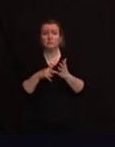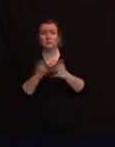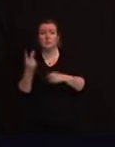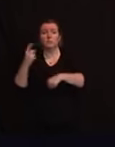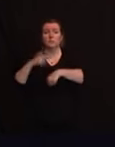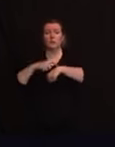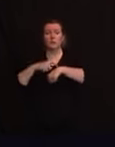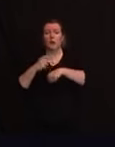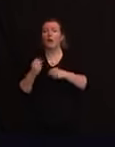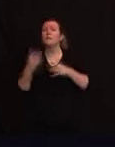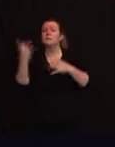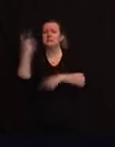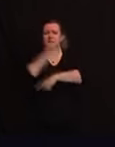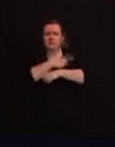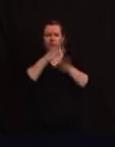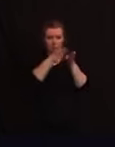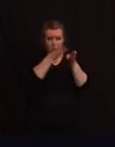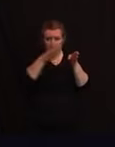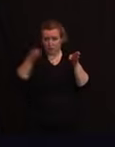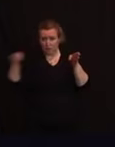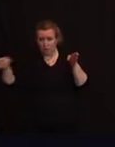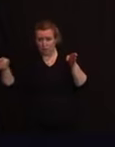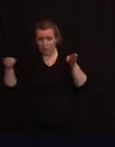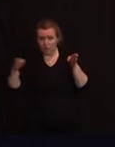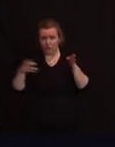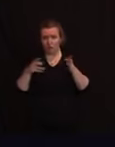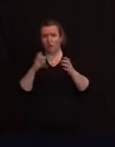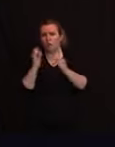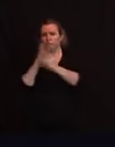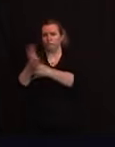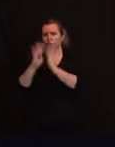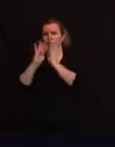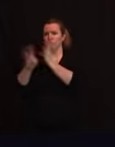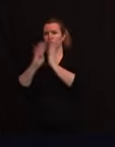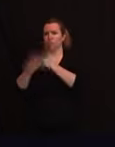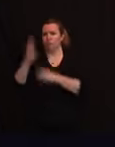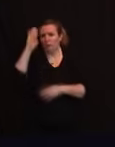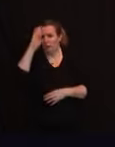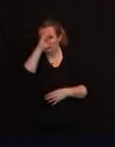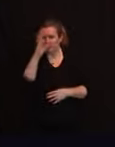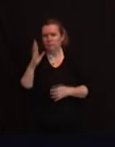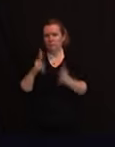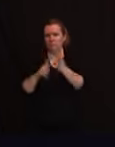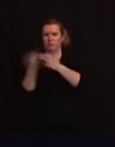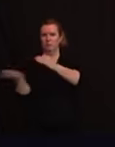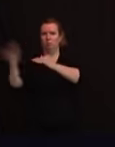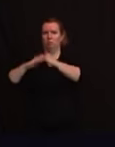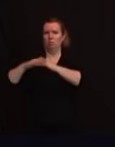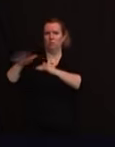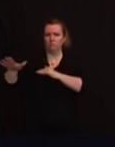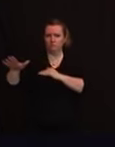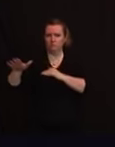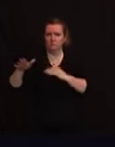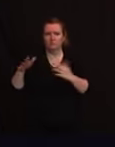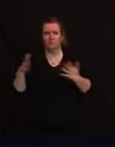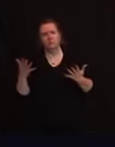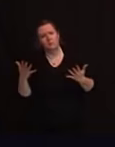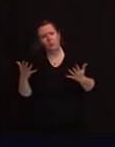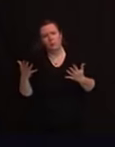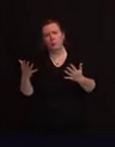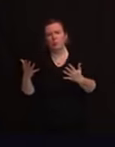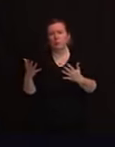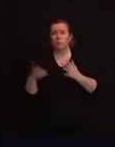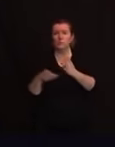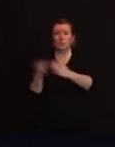the hospitalizations to double at the current rate. And the doubling time, we want to see